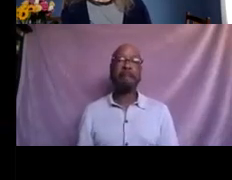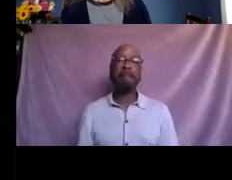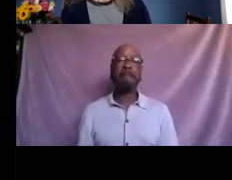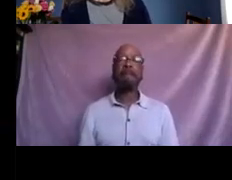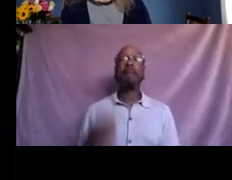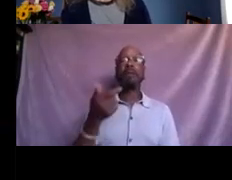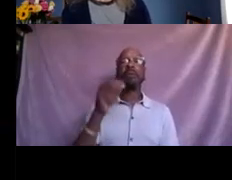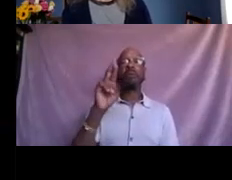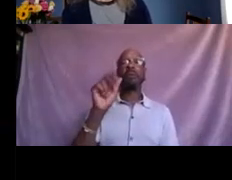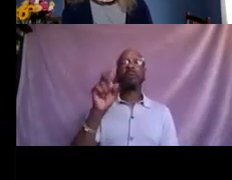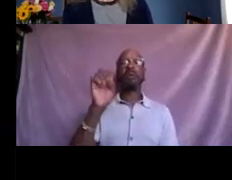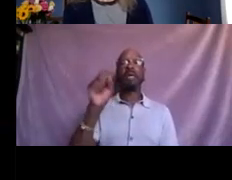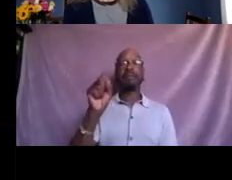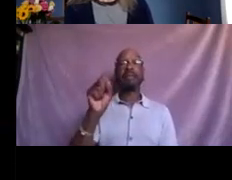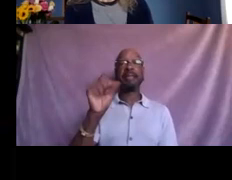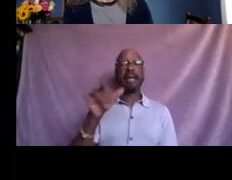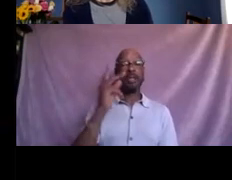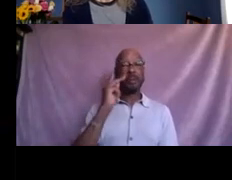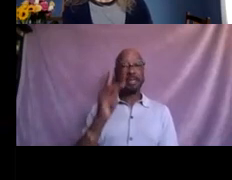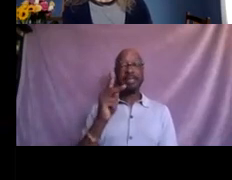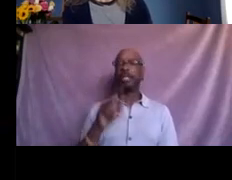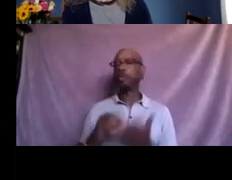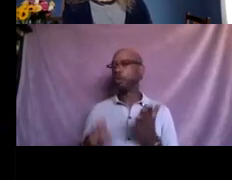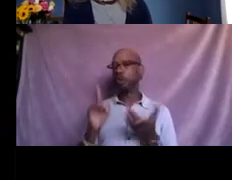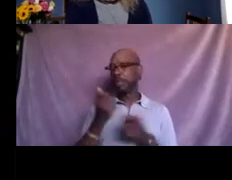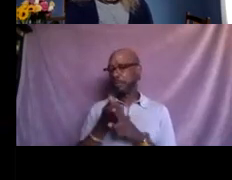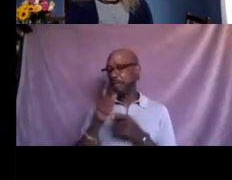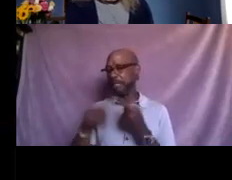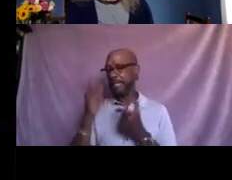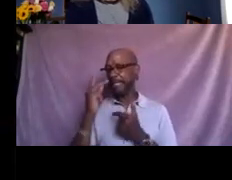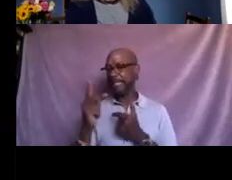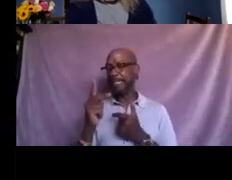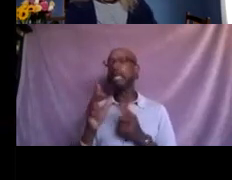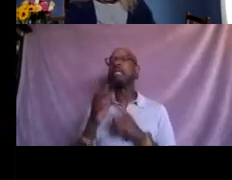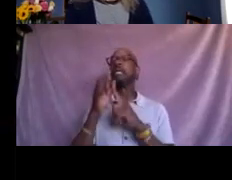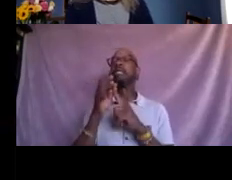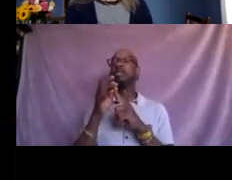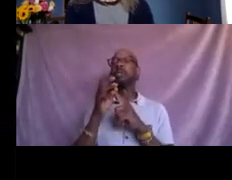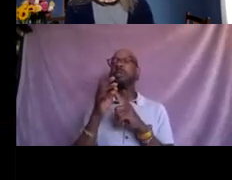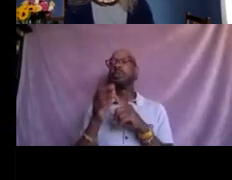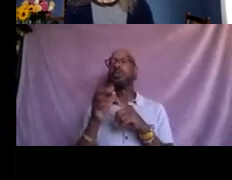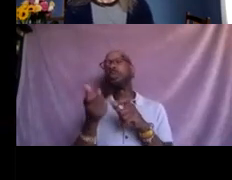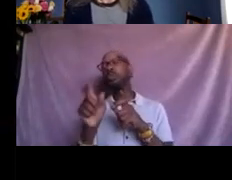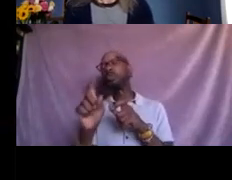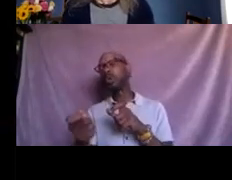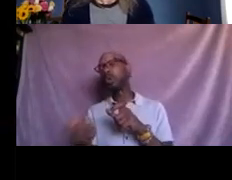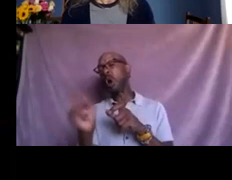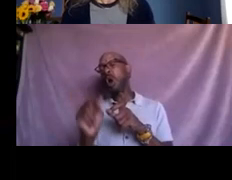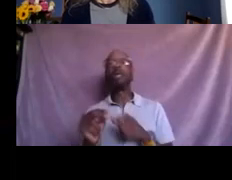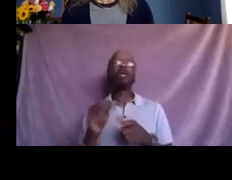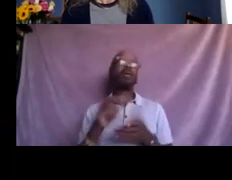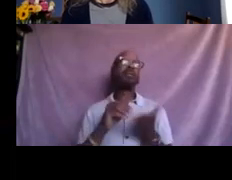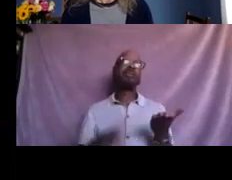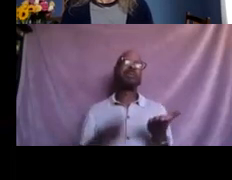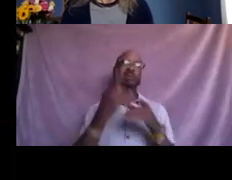an invisible space. Students can't see it unless you turn it on, and I would just leave it off. Students are used to looking at